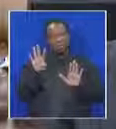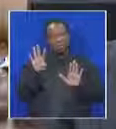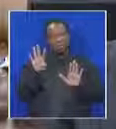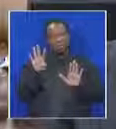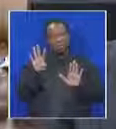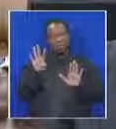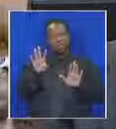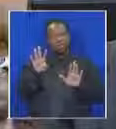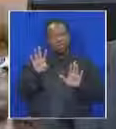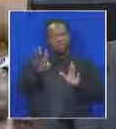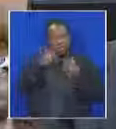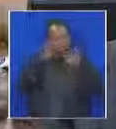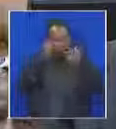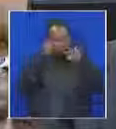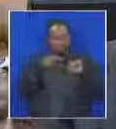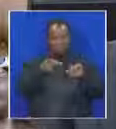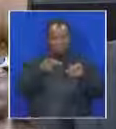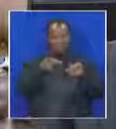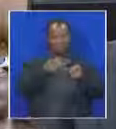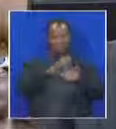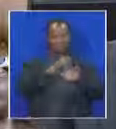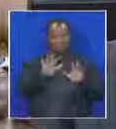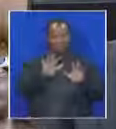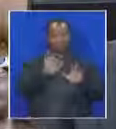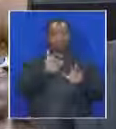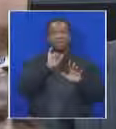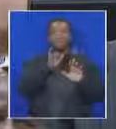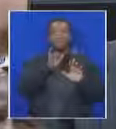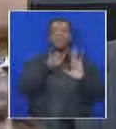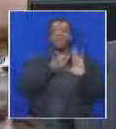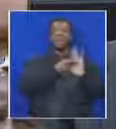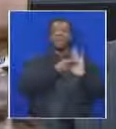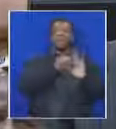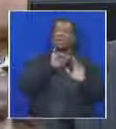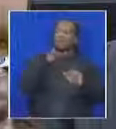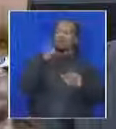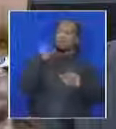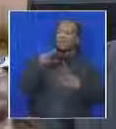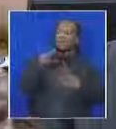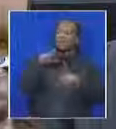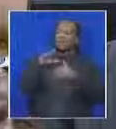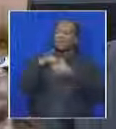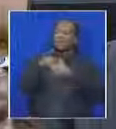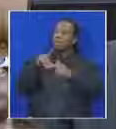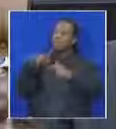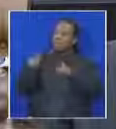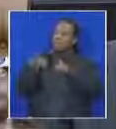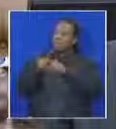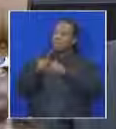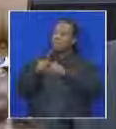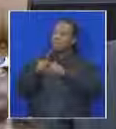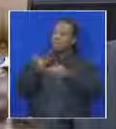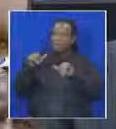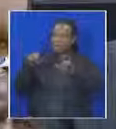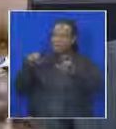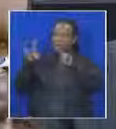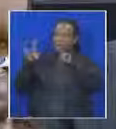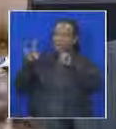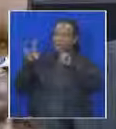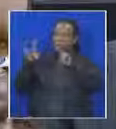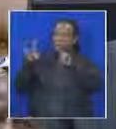in 2009, the ruling was made that to refer to the members to as animals was unparliamentary. So they refer to things